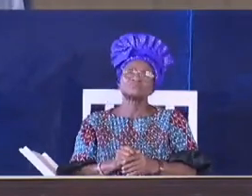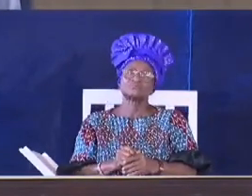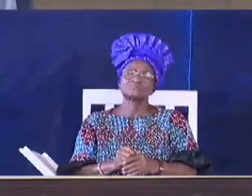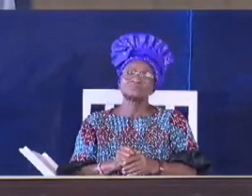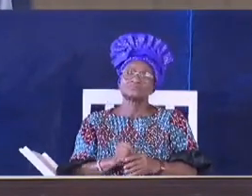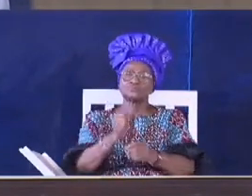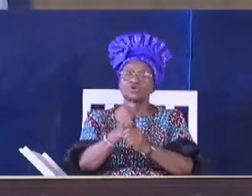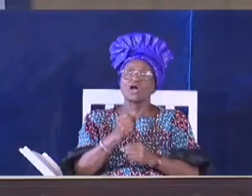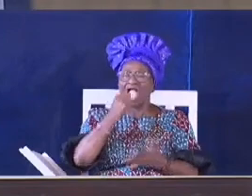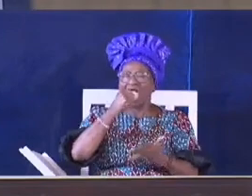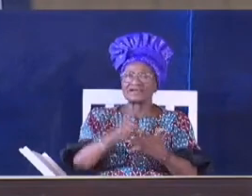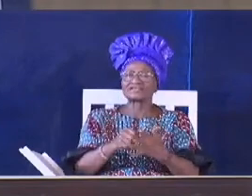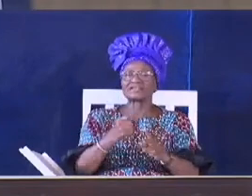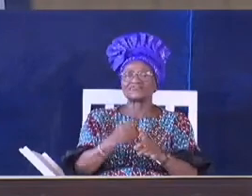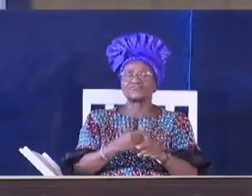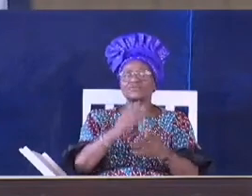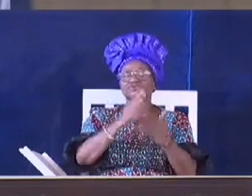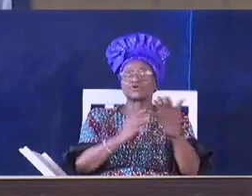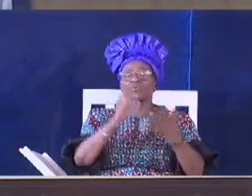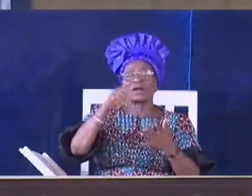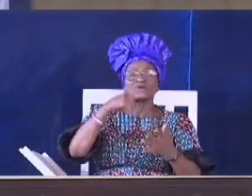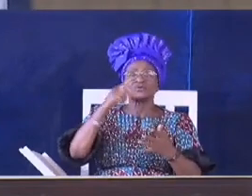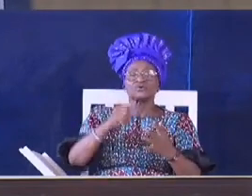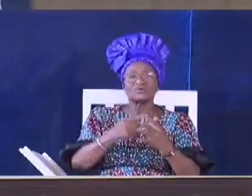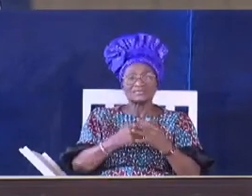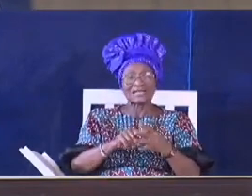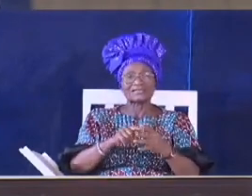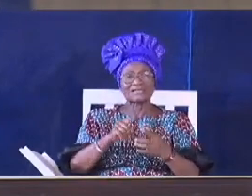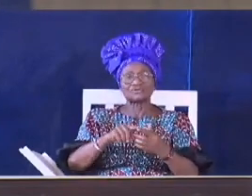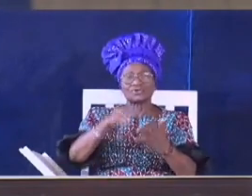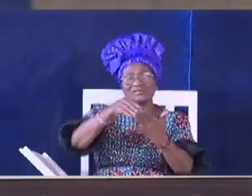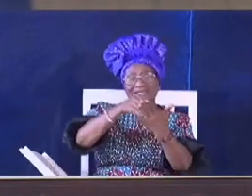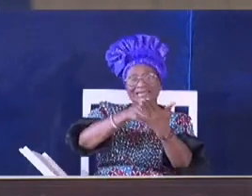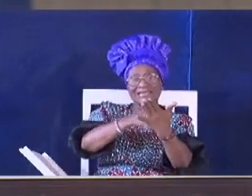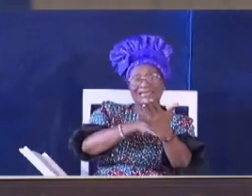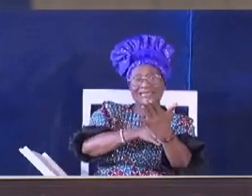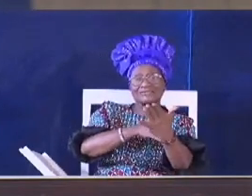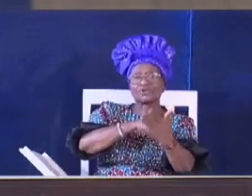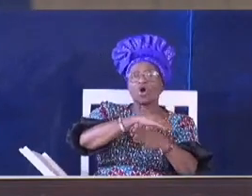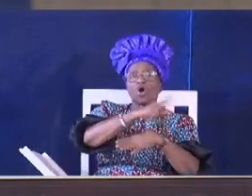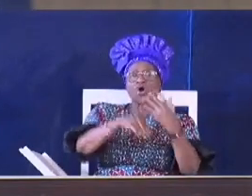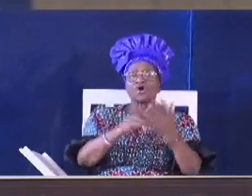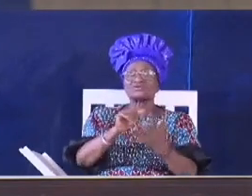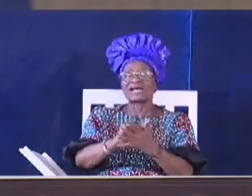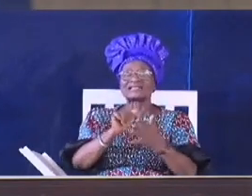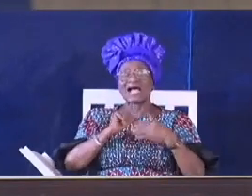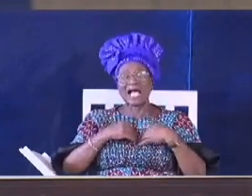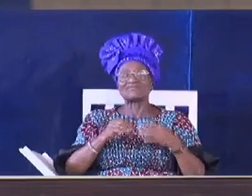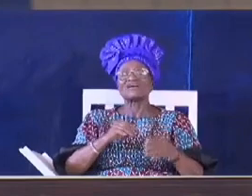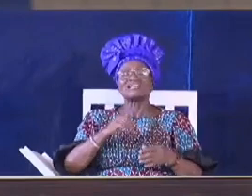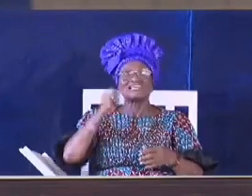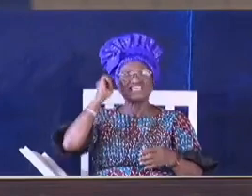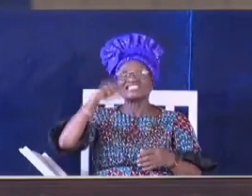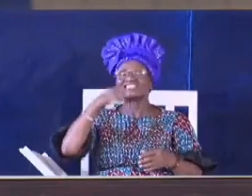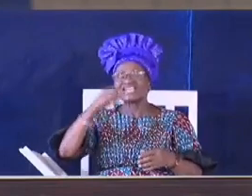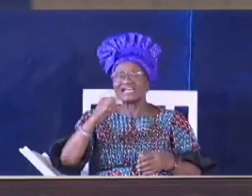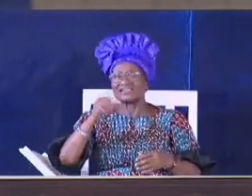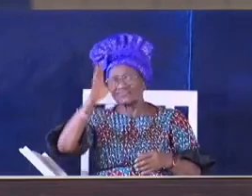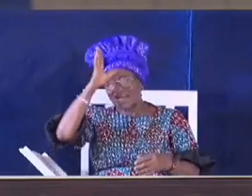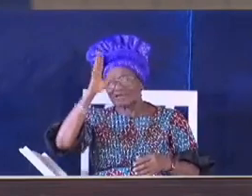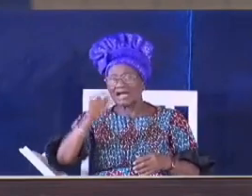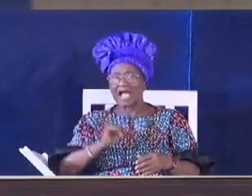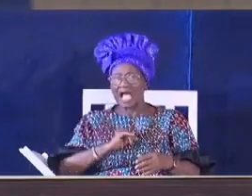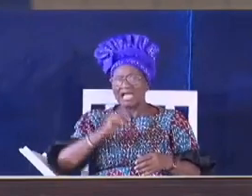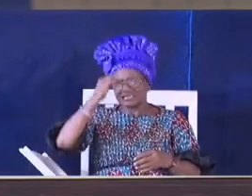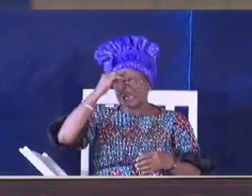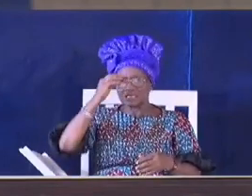Got a letter from someone who began to list all that had happened. He said, Daddy, I'm